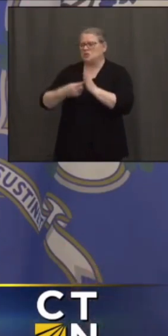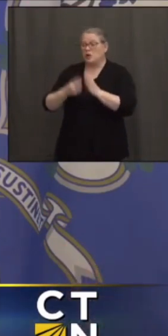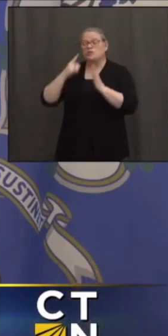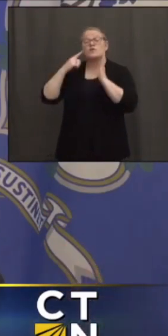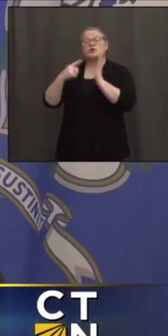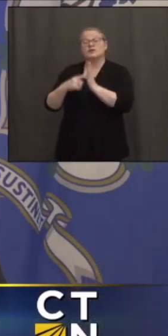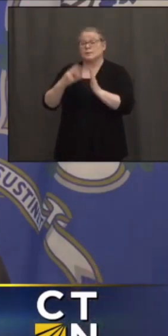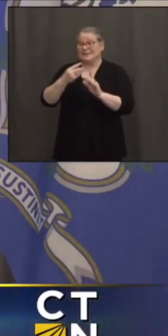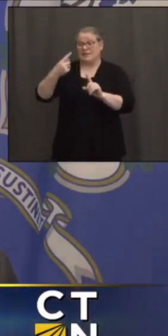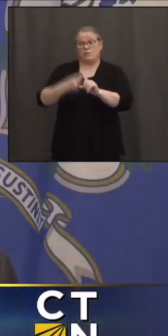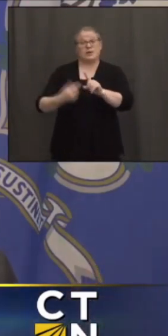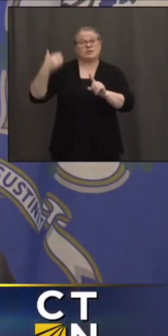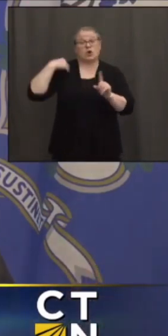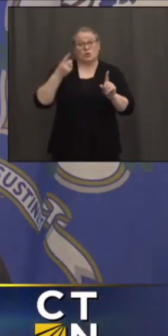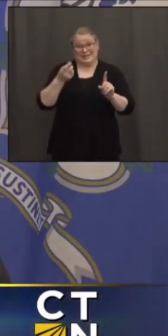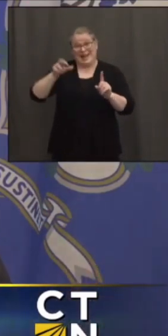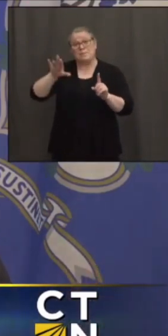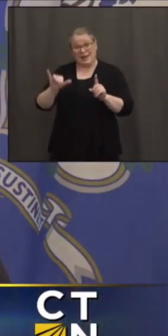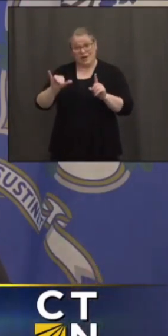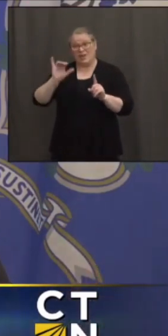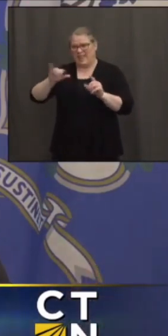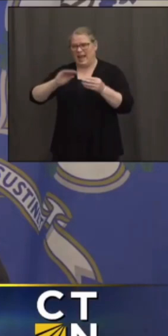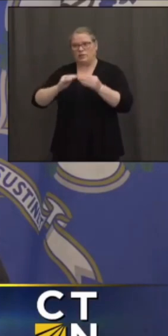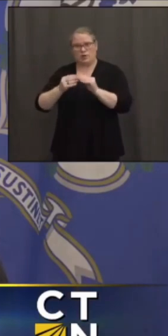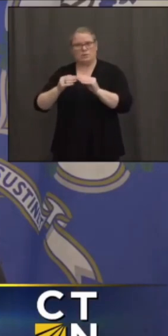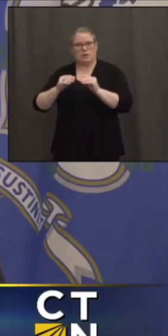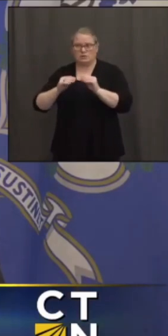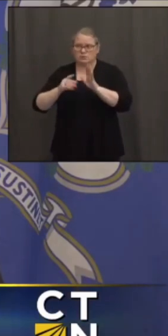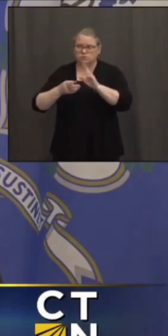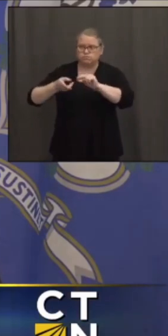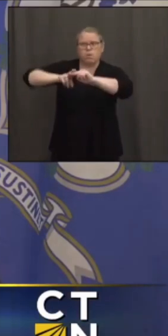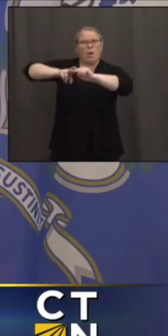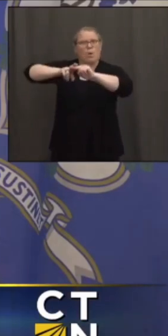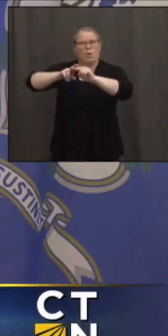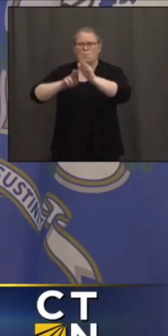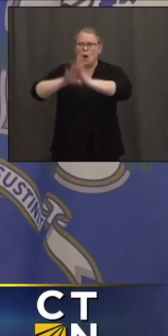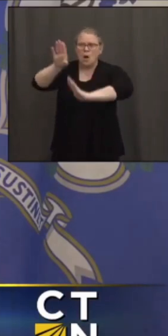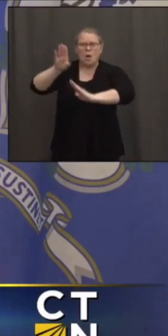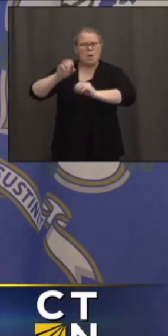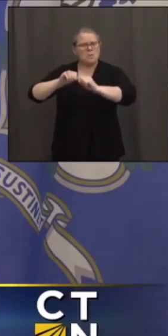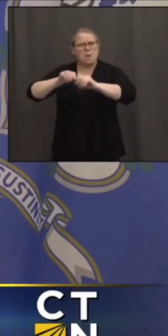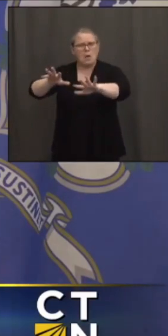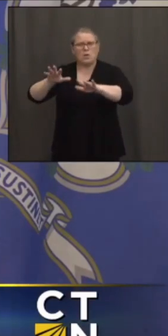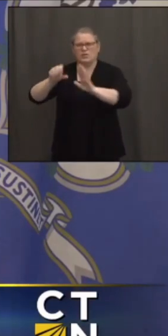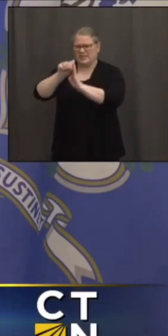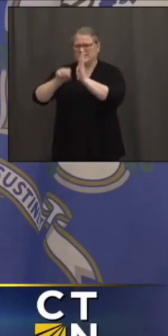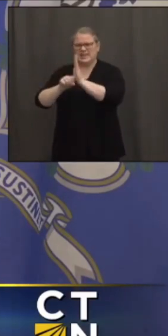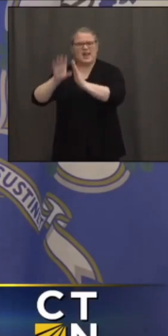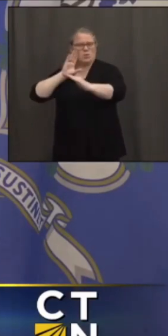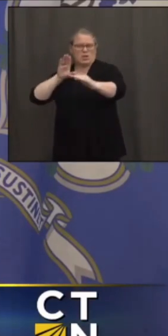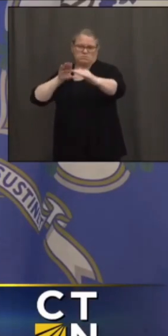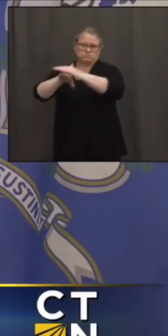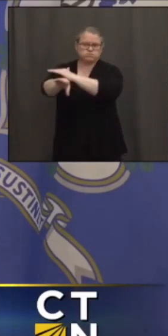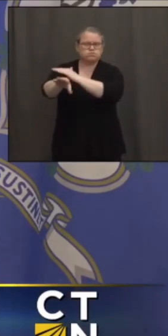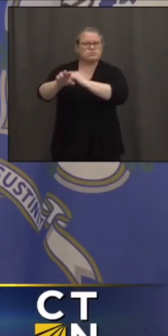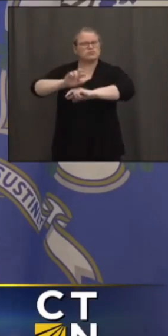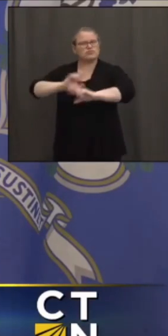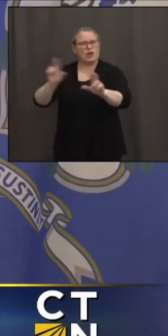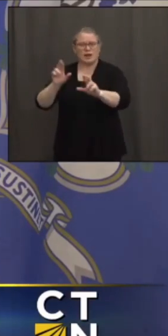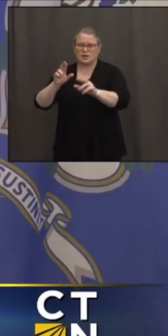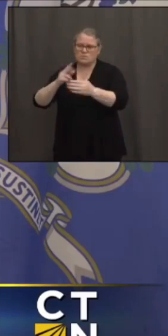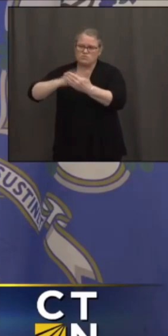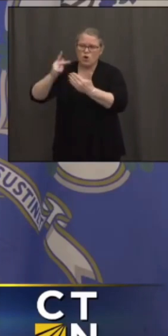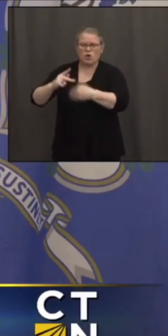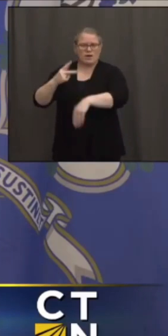Danbury some months ago. We're going to come in with the reinforcements. We're going to do a very aggressive vaccination program, do everything we